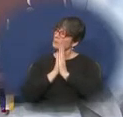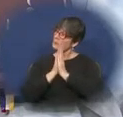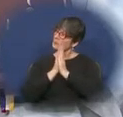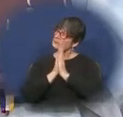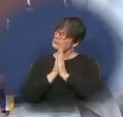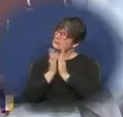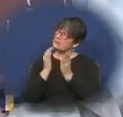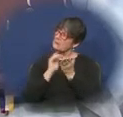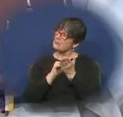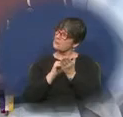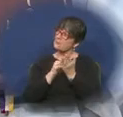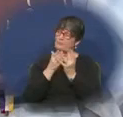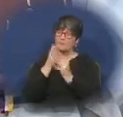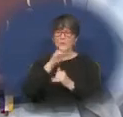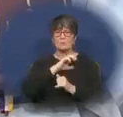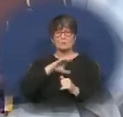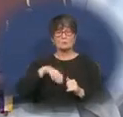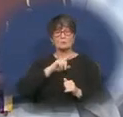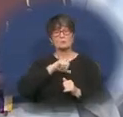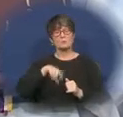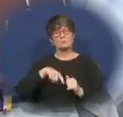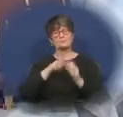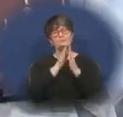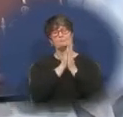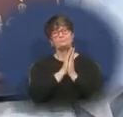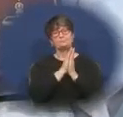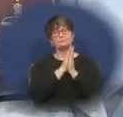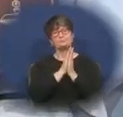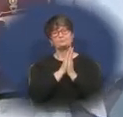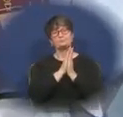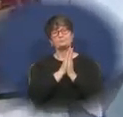once again through Christ our Lord. Amen.